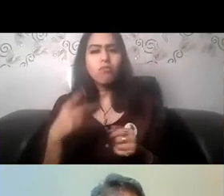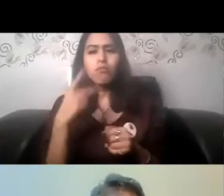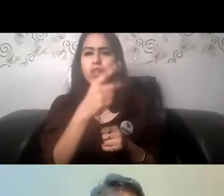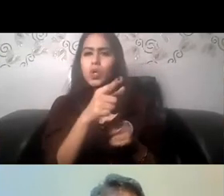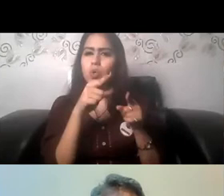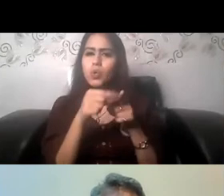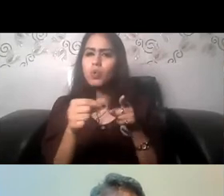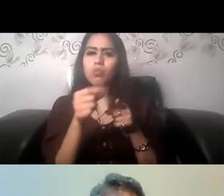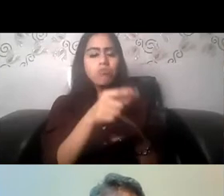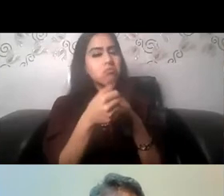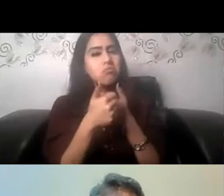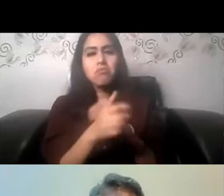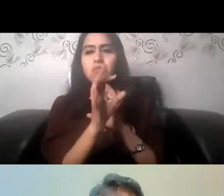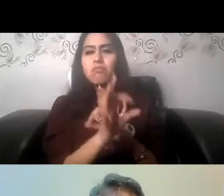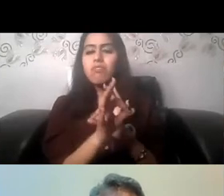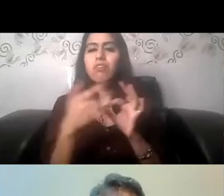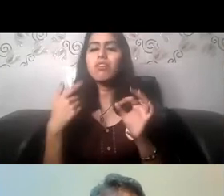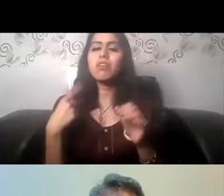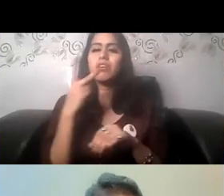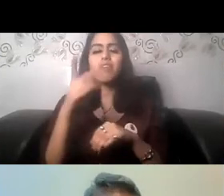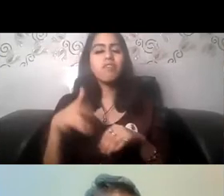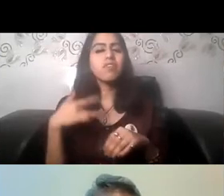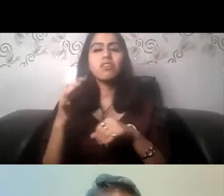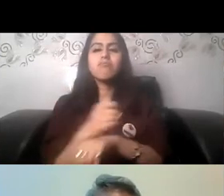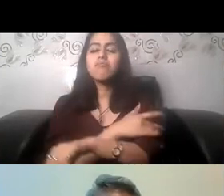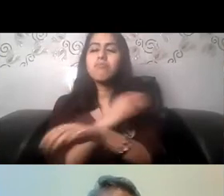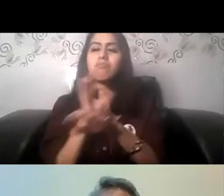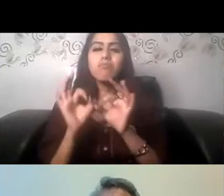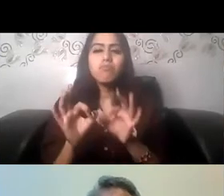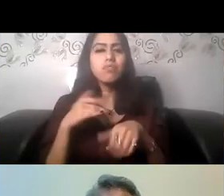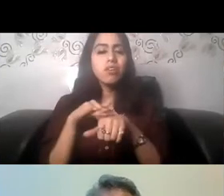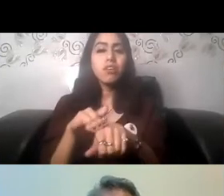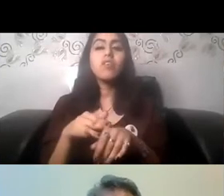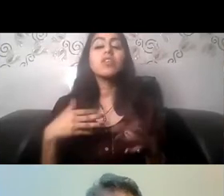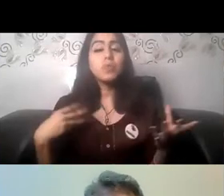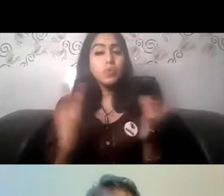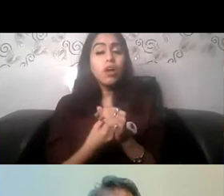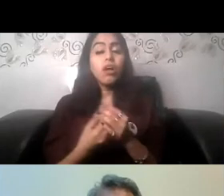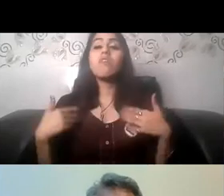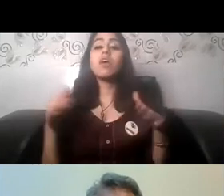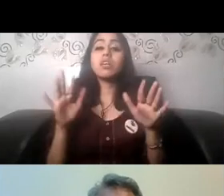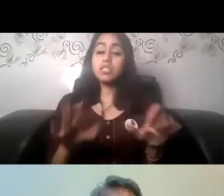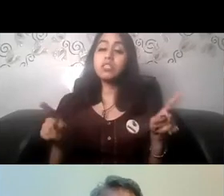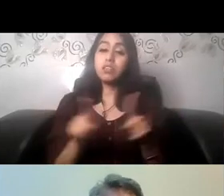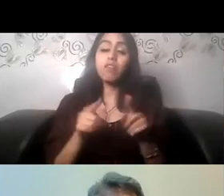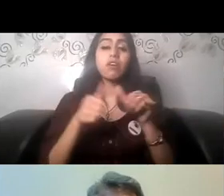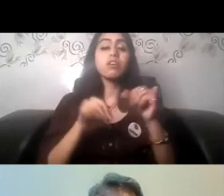was doing out there. And then since then we have been associated